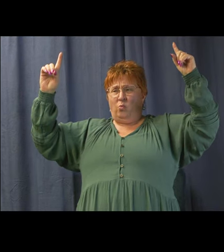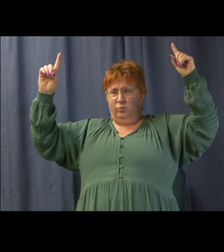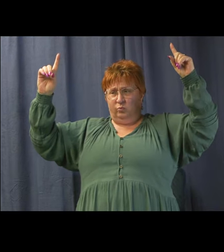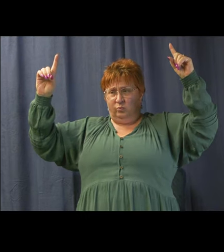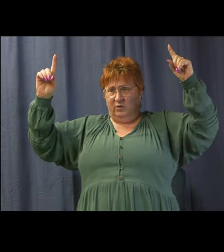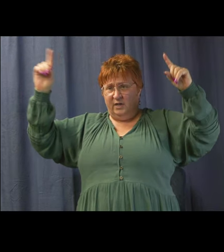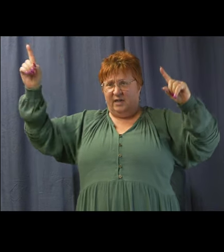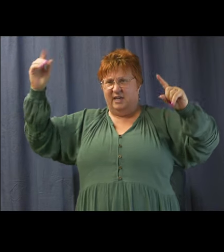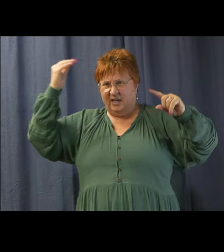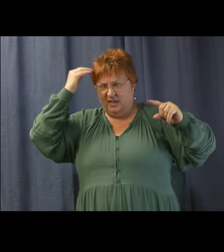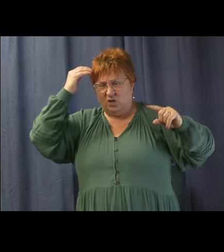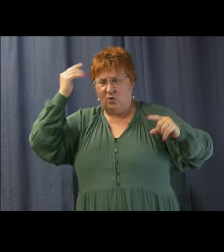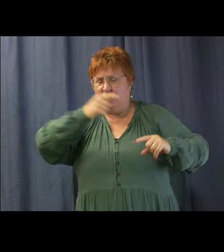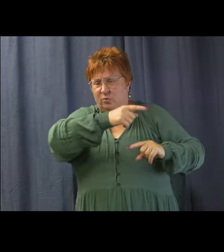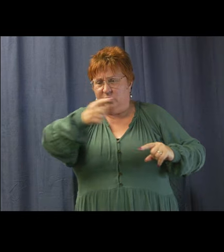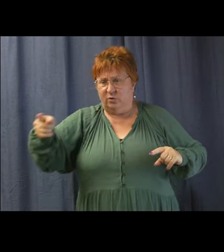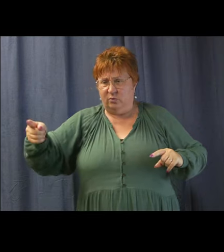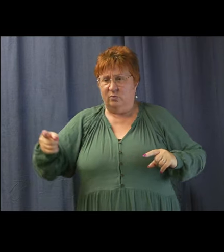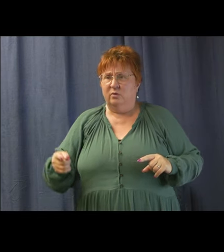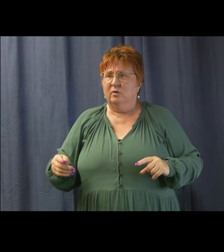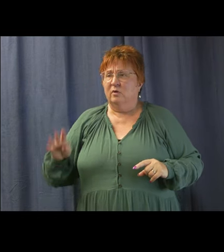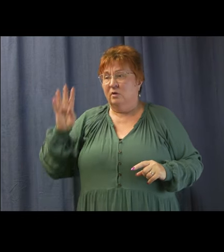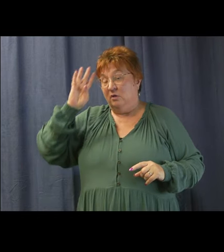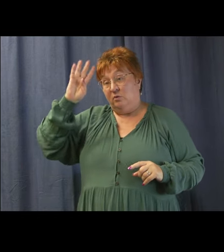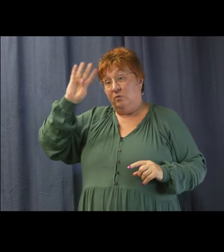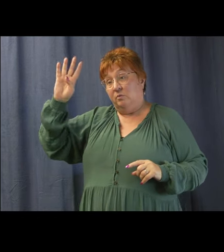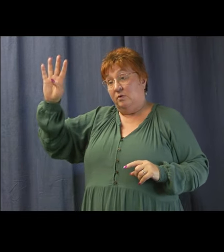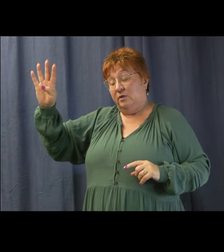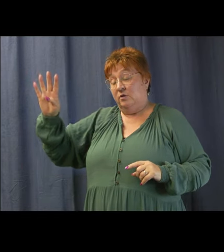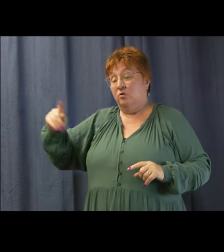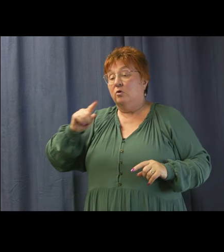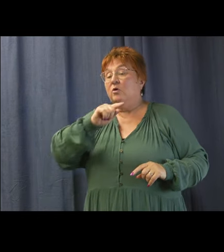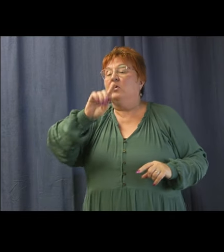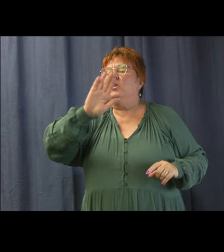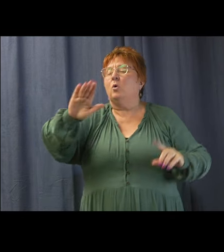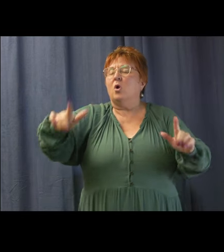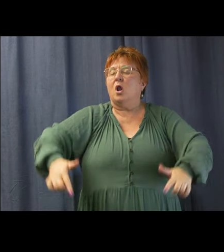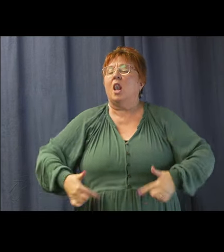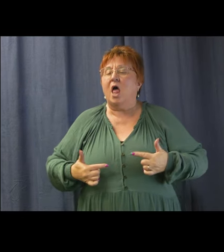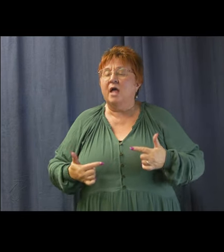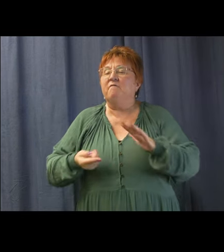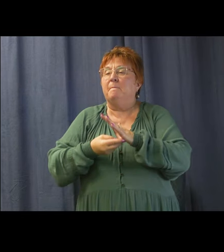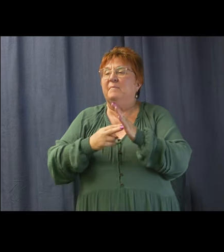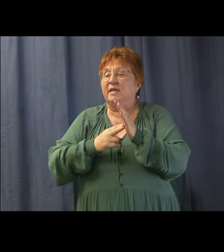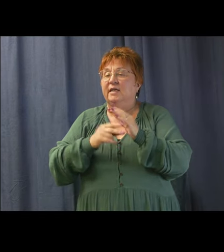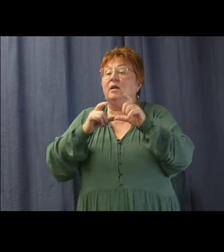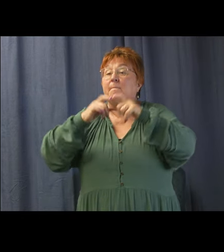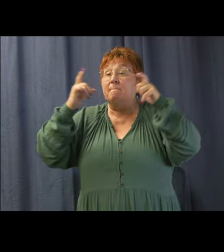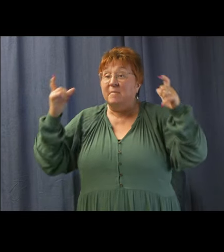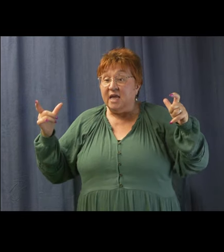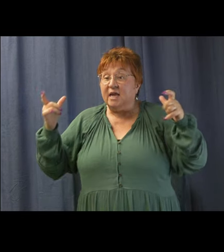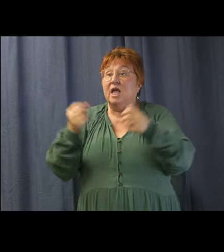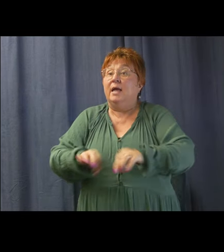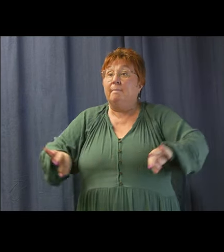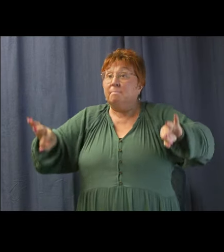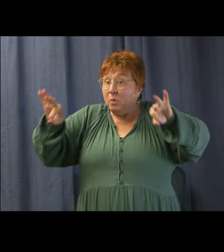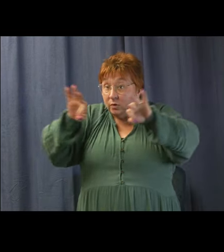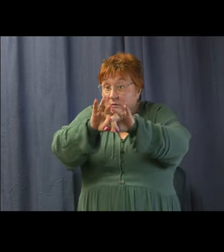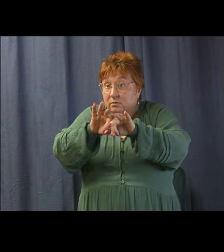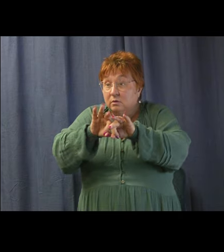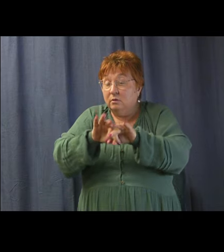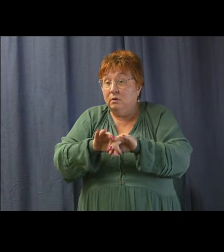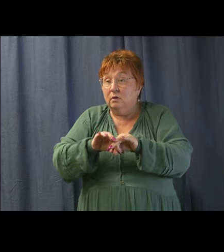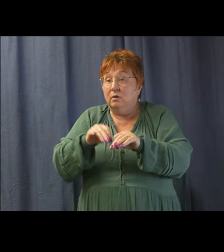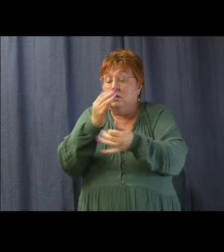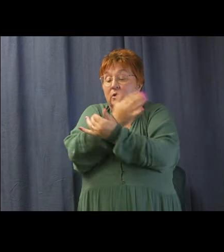on purpose. And if you believe in a creator, your life now has great meaning and significant purpose. And it talks about